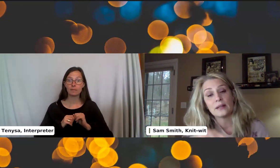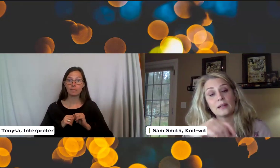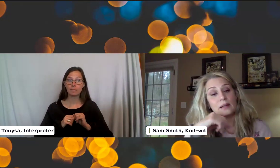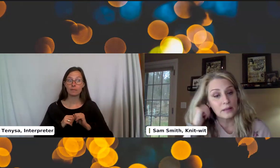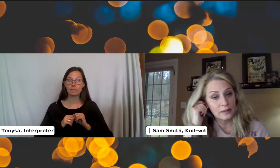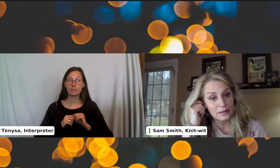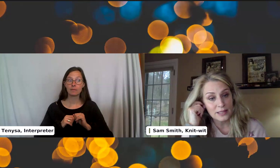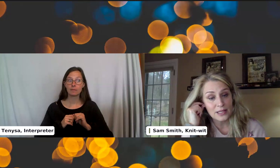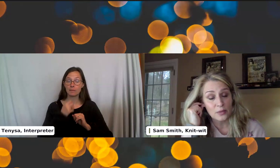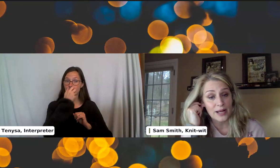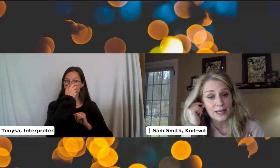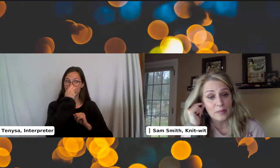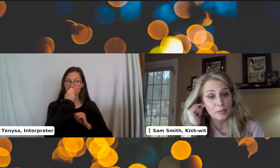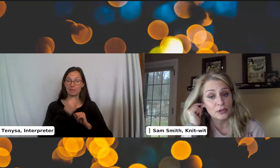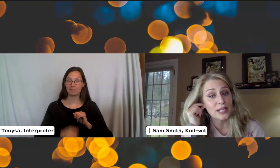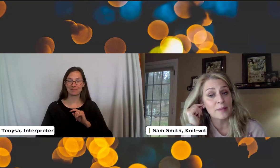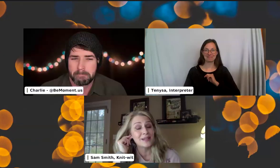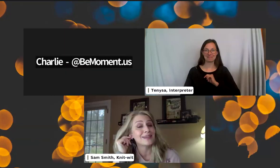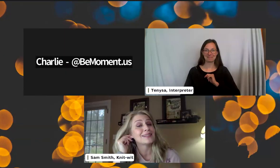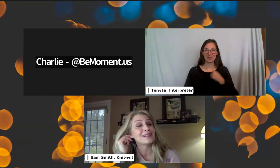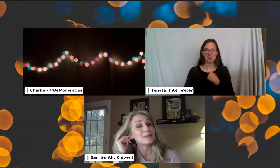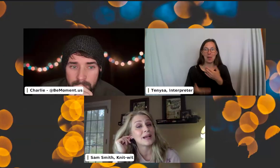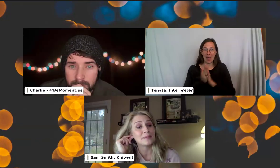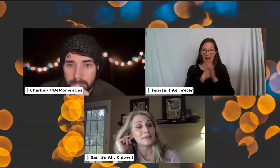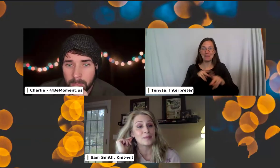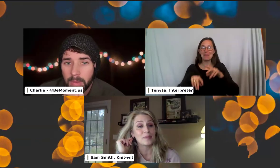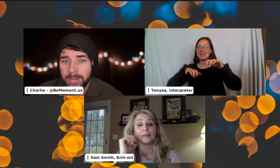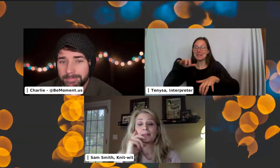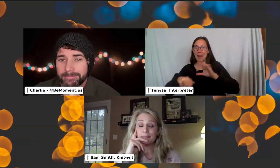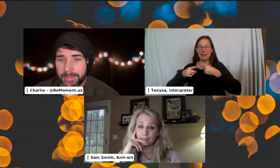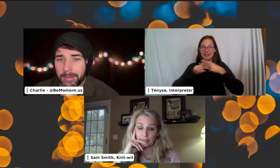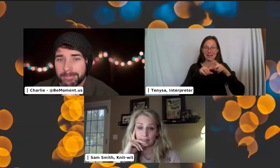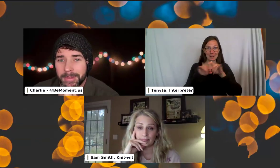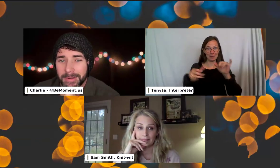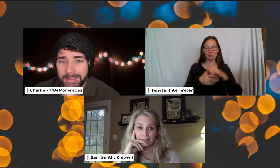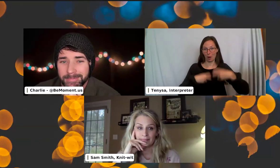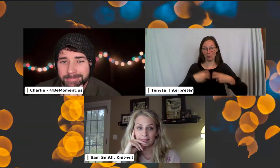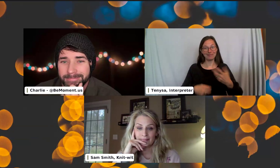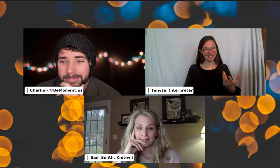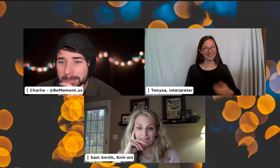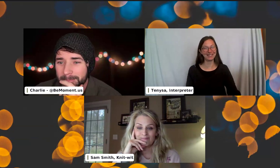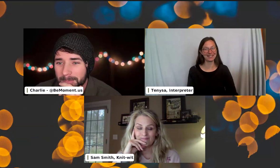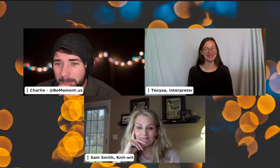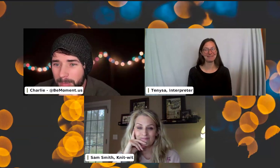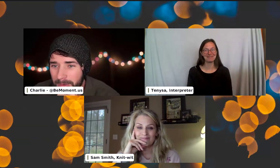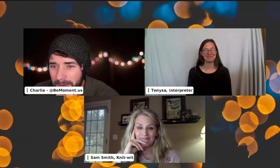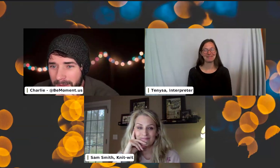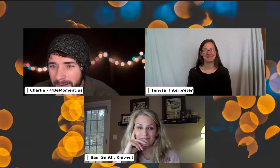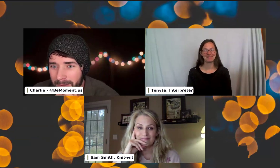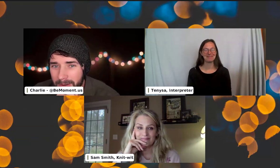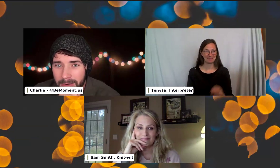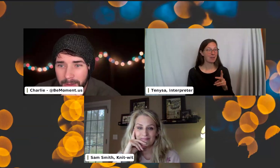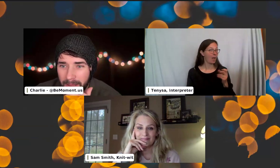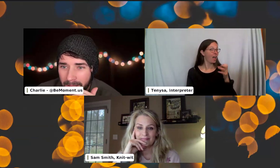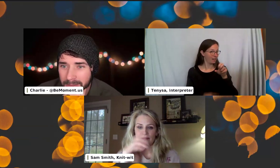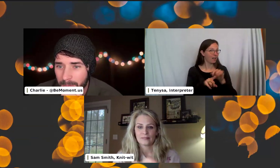See, we're asking people to type in it at the same time is the problem. Yep. There it is. Yep. People. Okay. Got